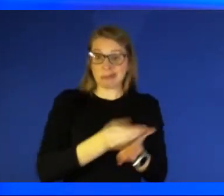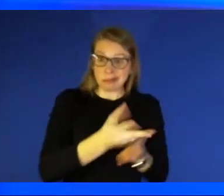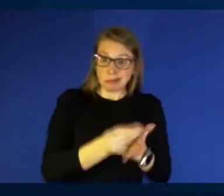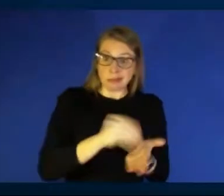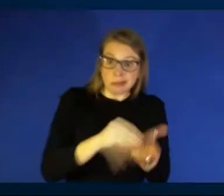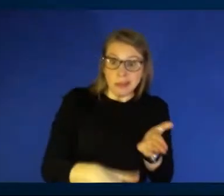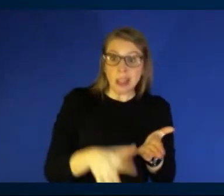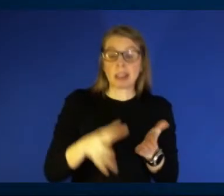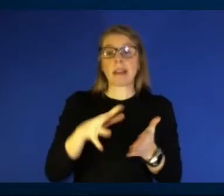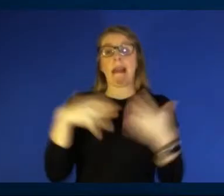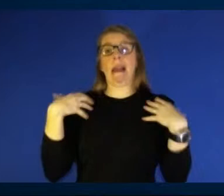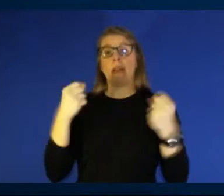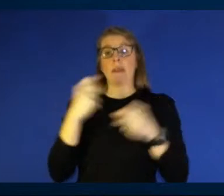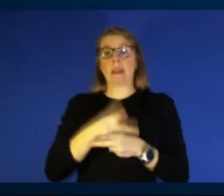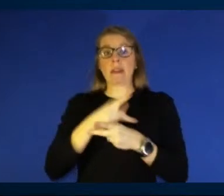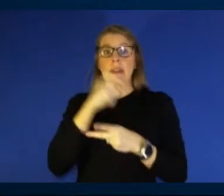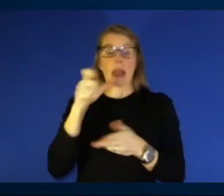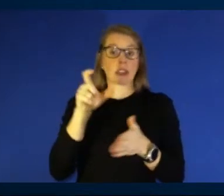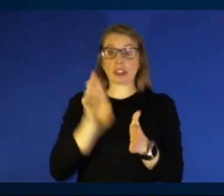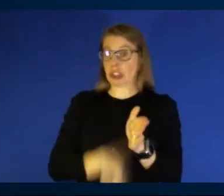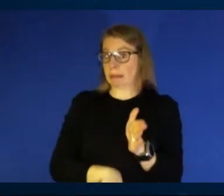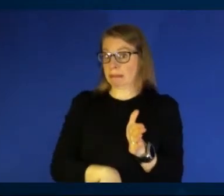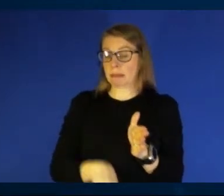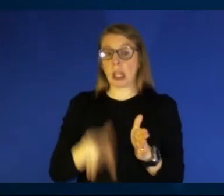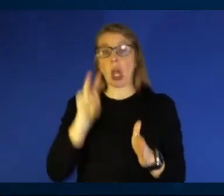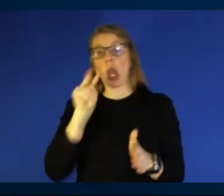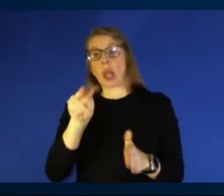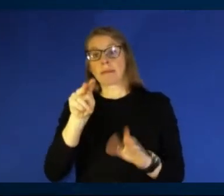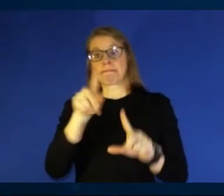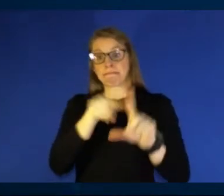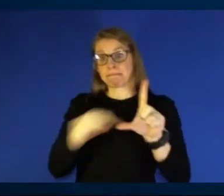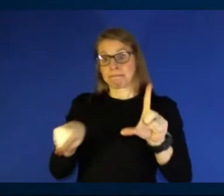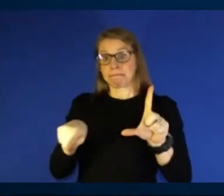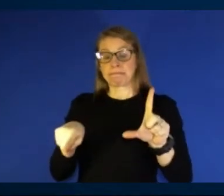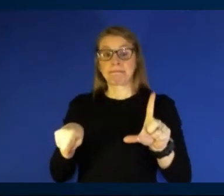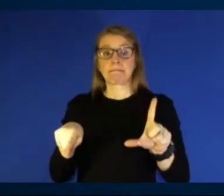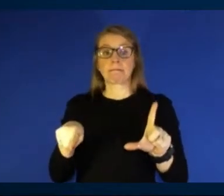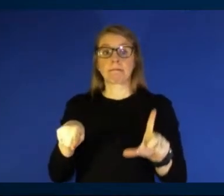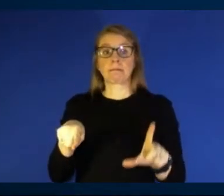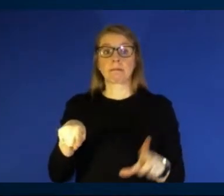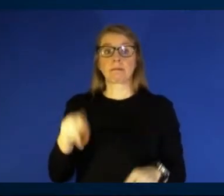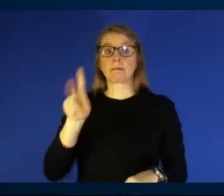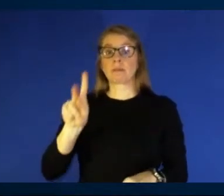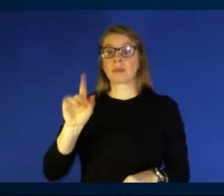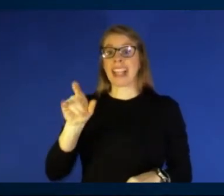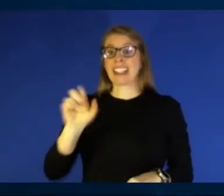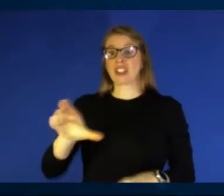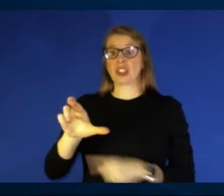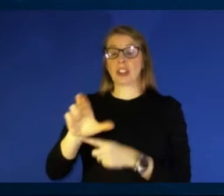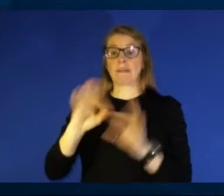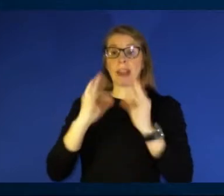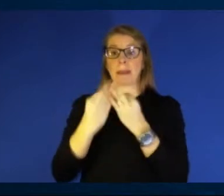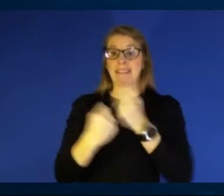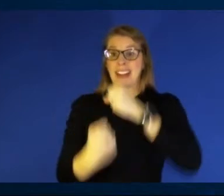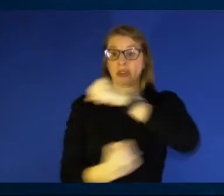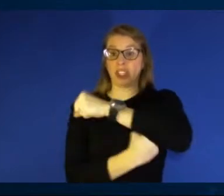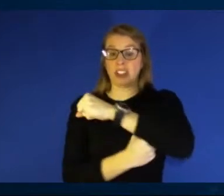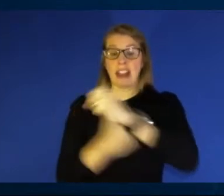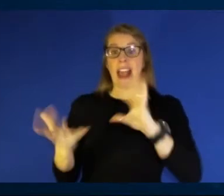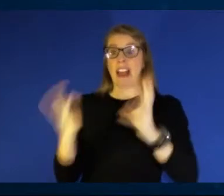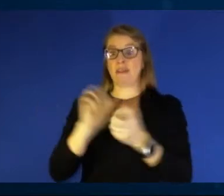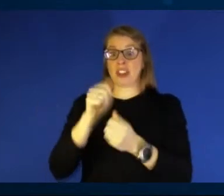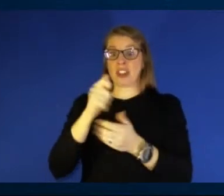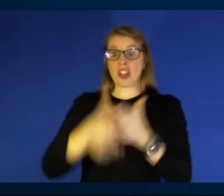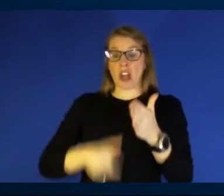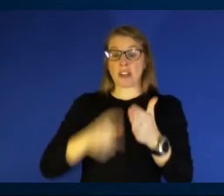cheap. Look at this graphic. According to the Kaiser Family Foundation, the average cost for health insurance premiums